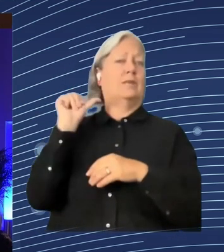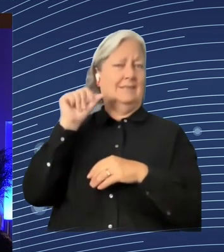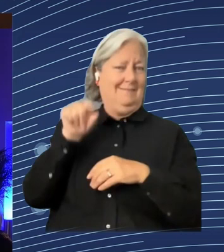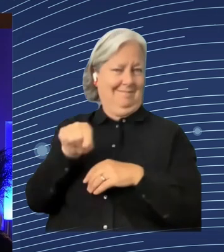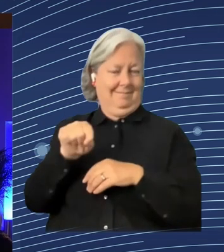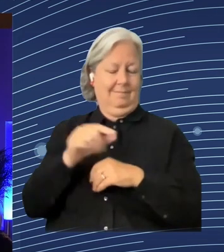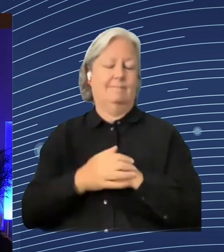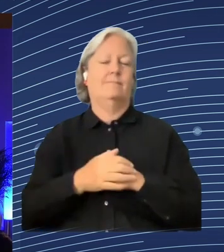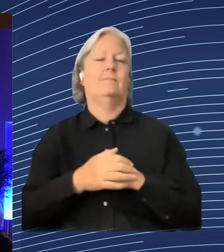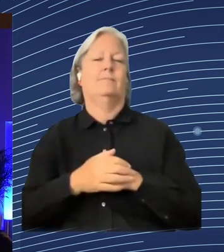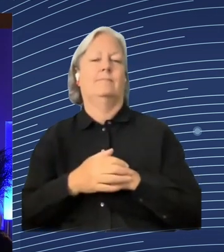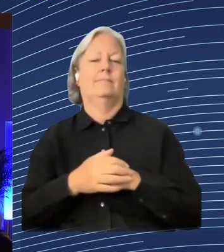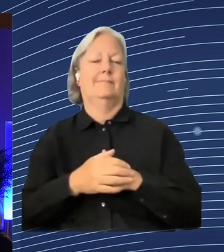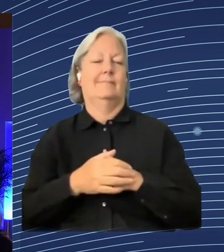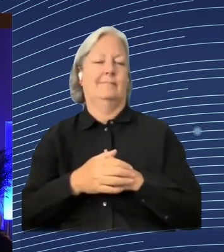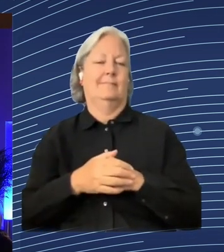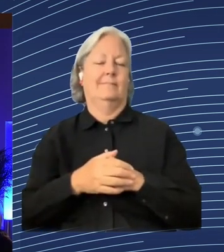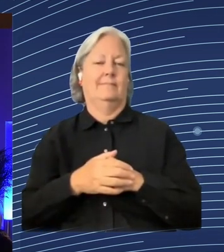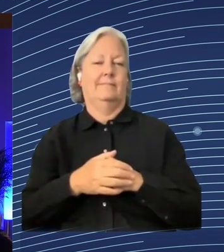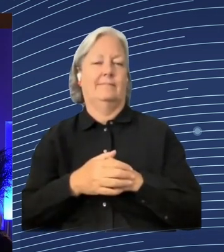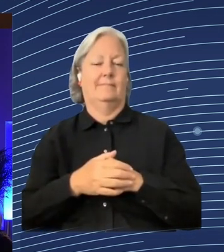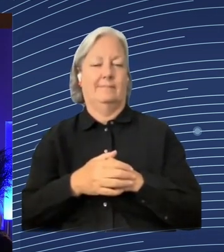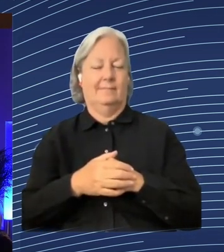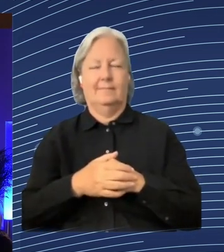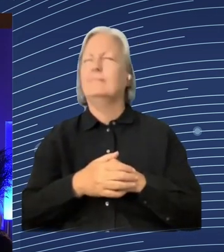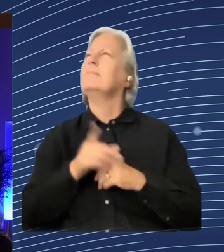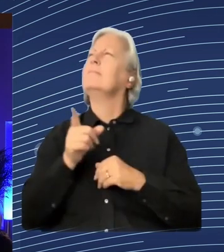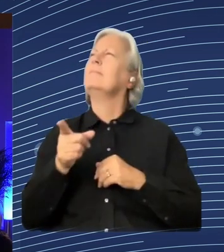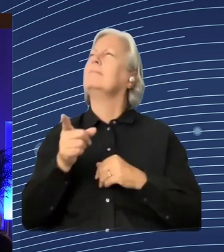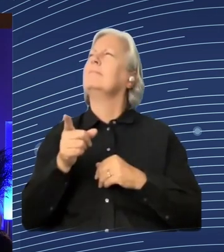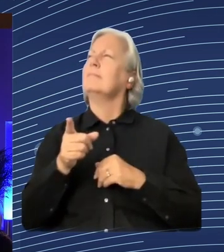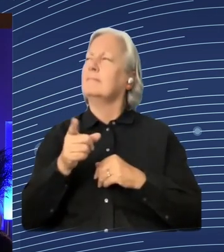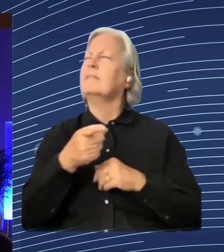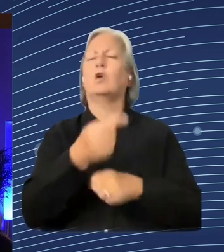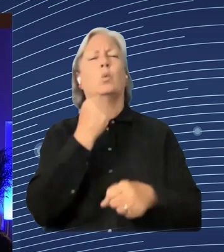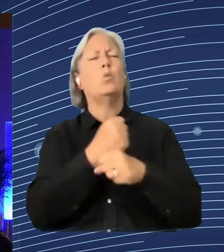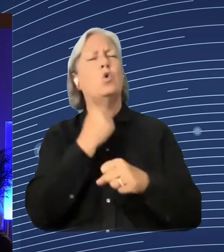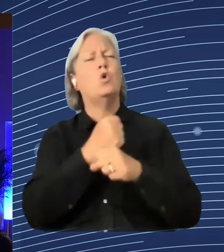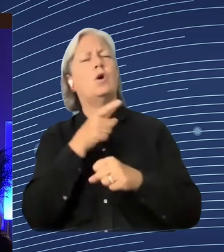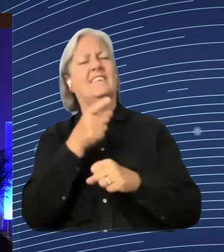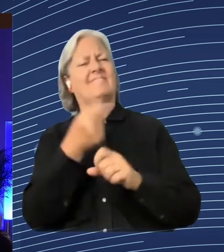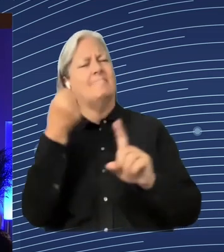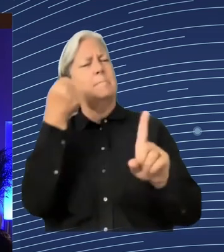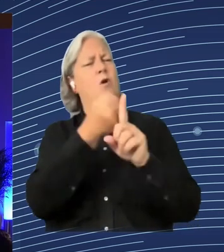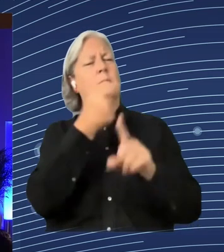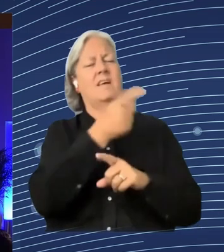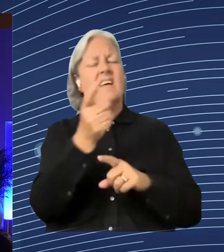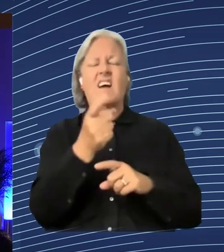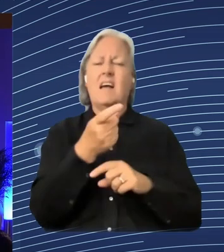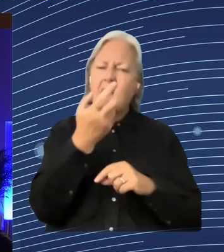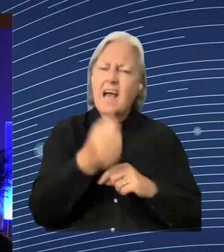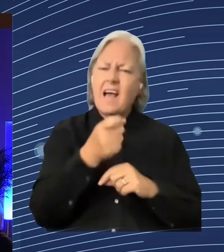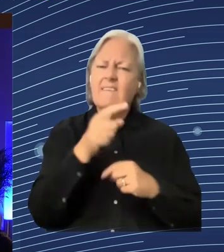and that's the impact on employment. I think Marijke had already some good examples on what